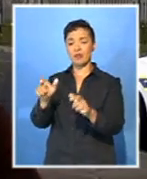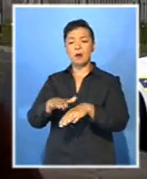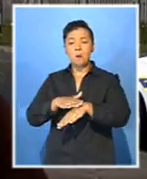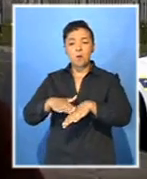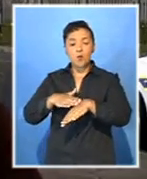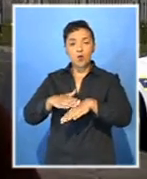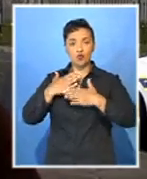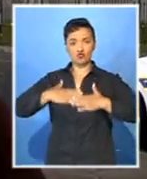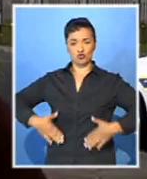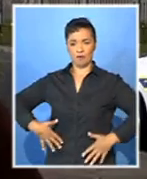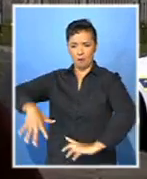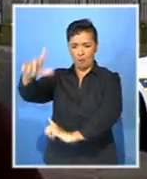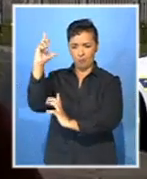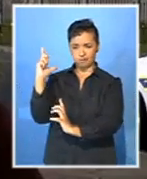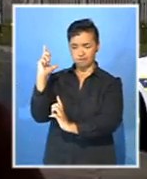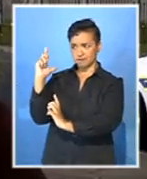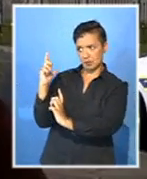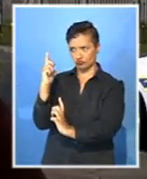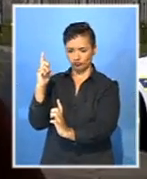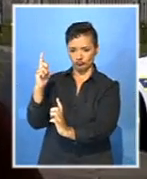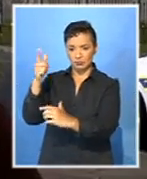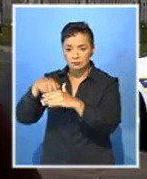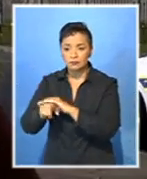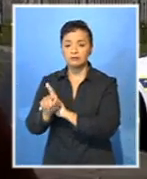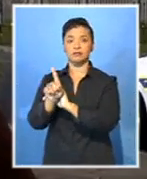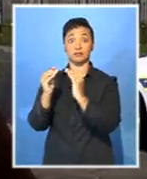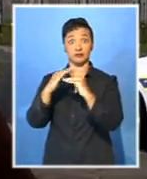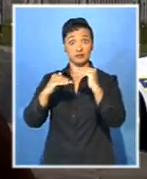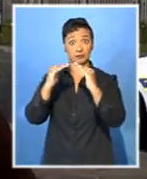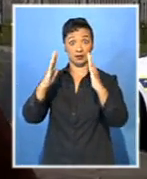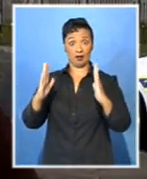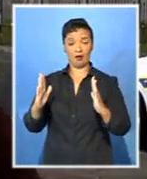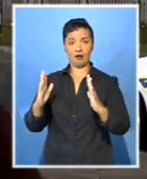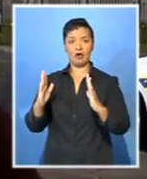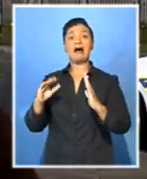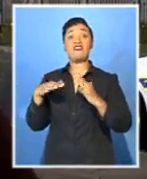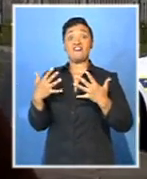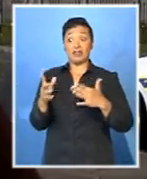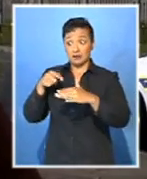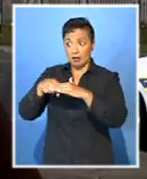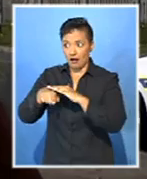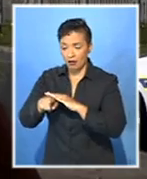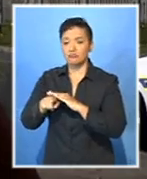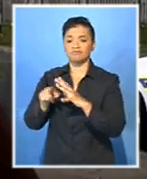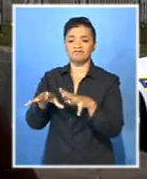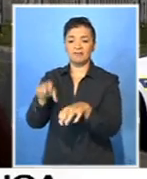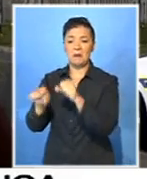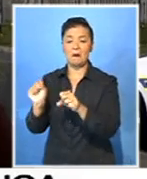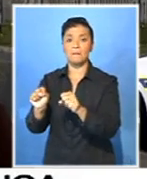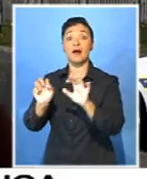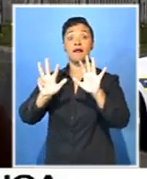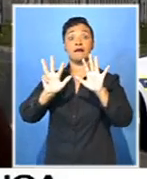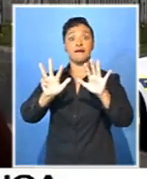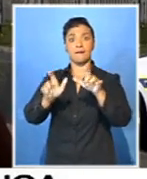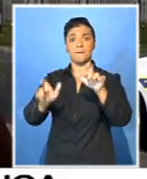brown uniforms with large rifles moving into the building. And shortly after, they brought out 9 people. We understand those